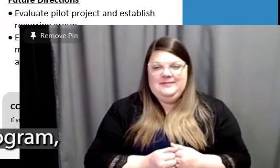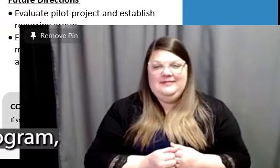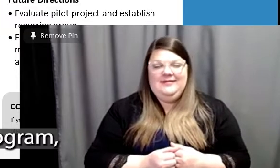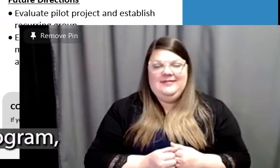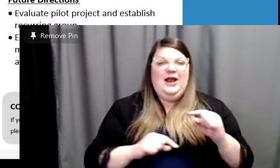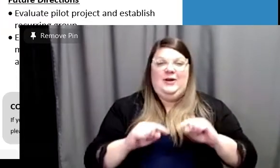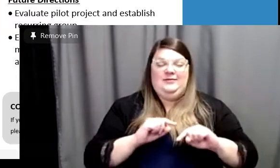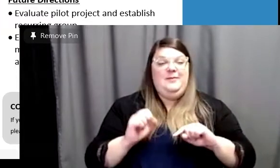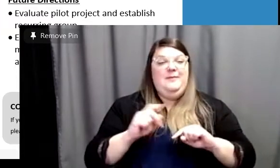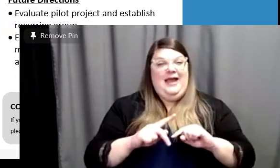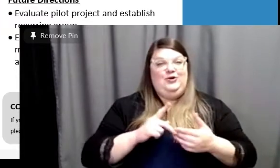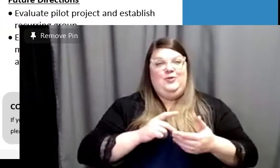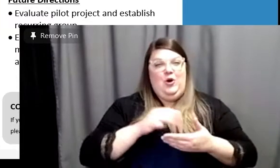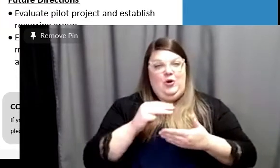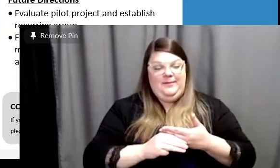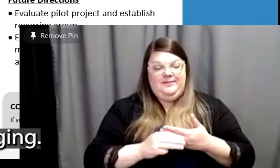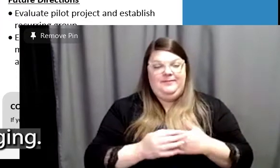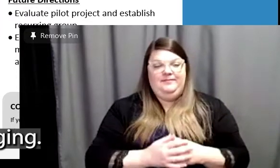to the program,